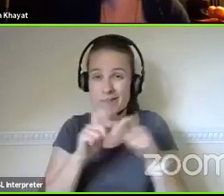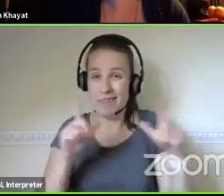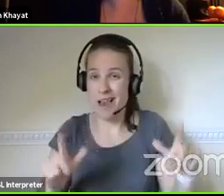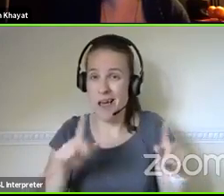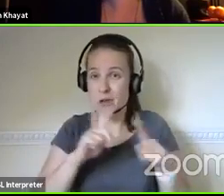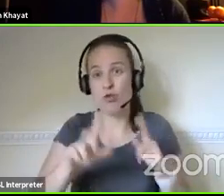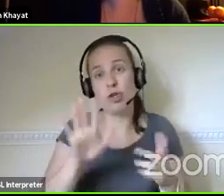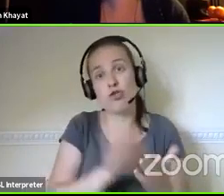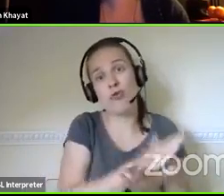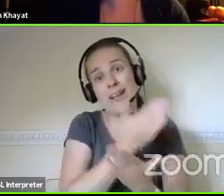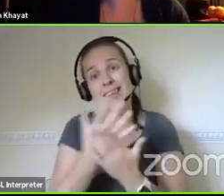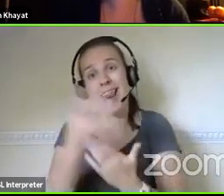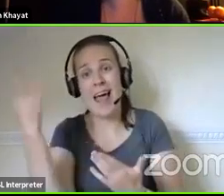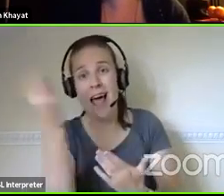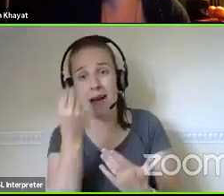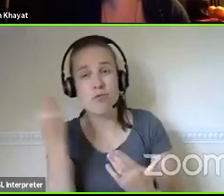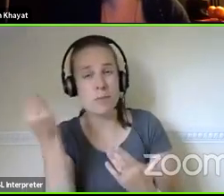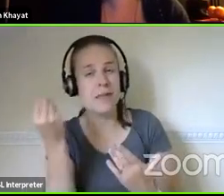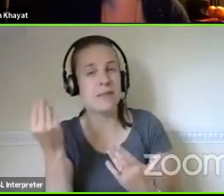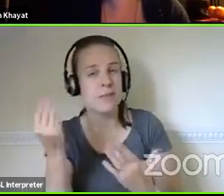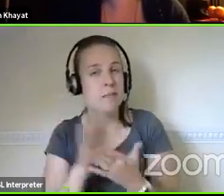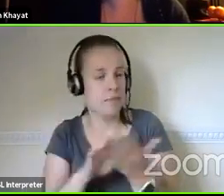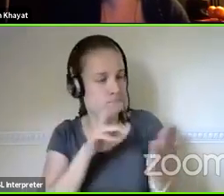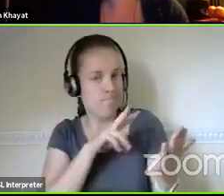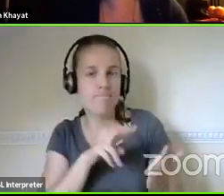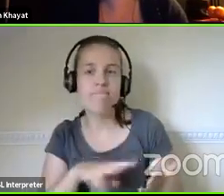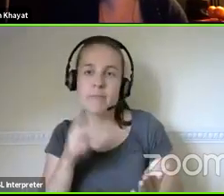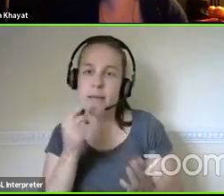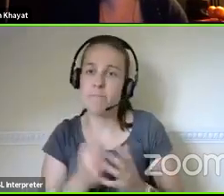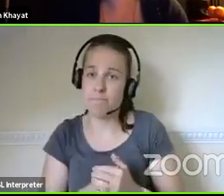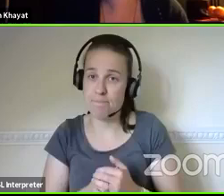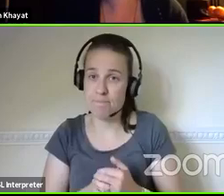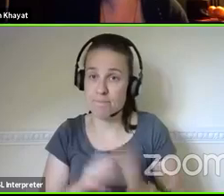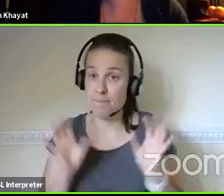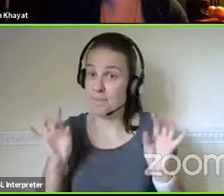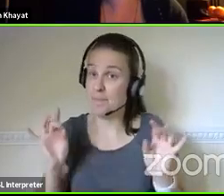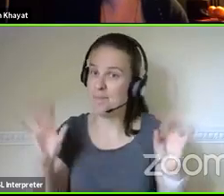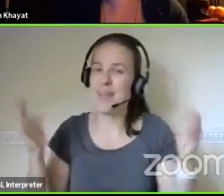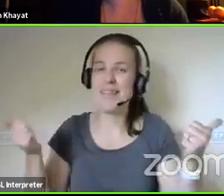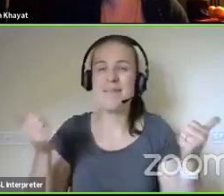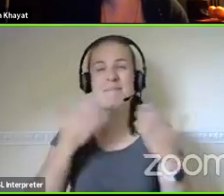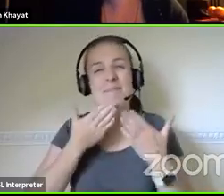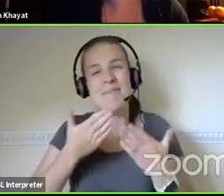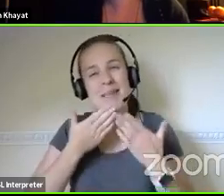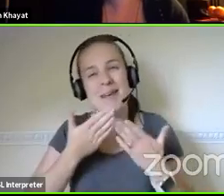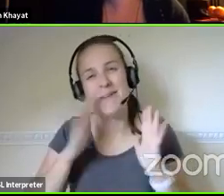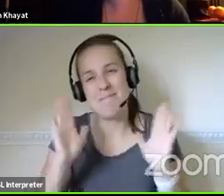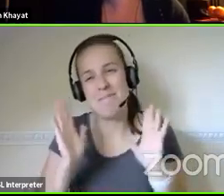into Arabic too. Yes, I think that's it. Thank you very much.